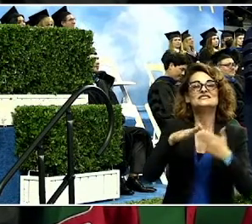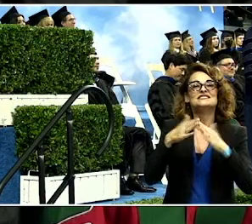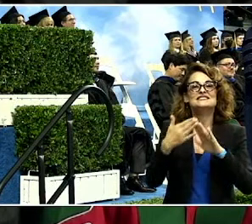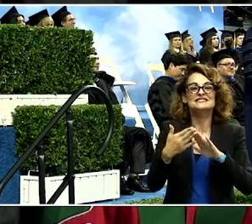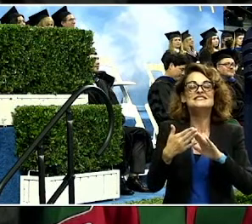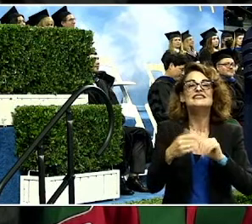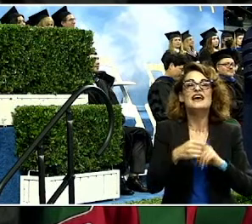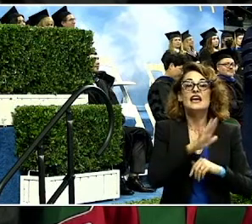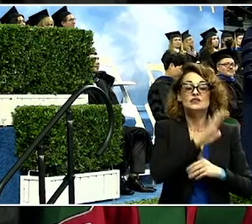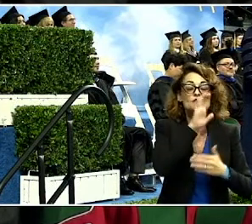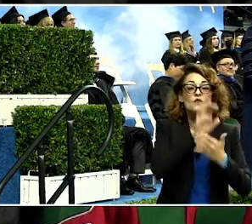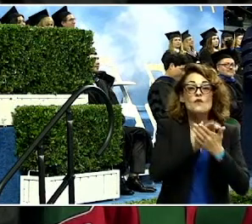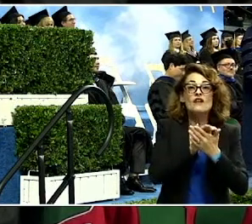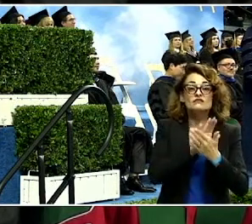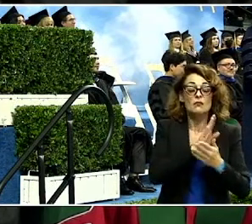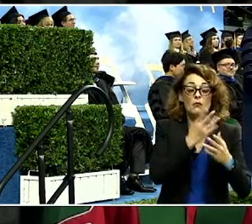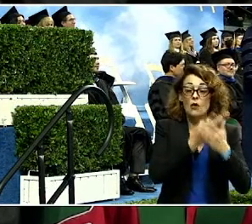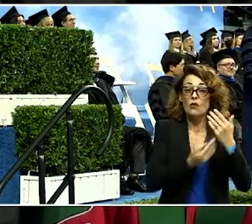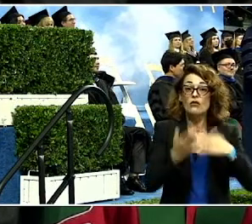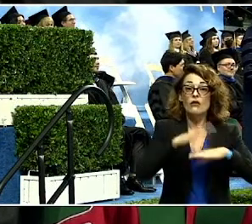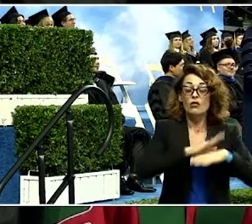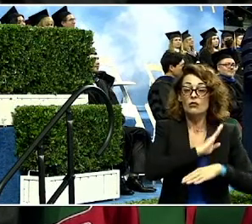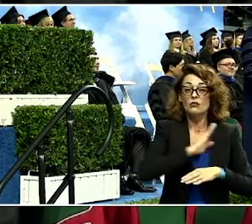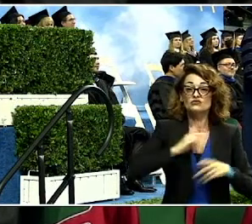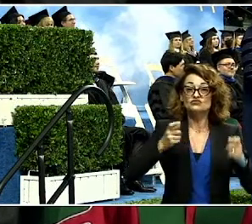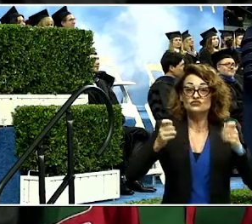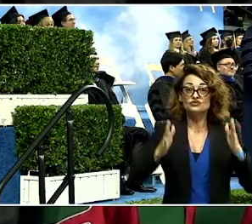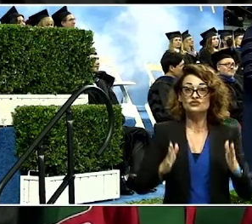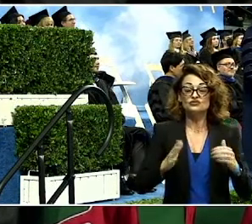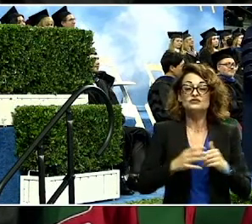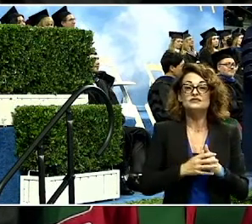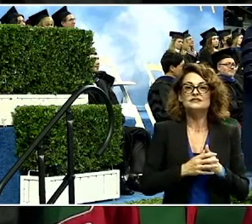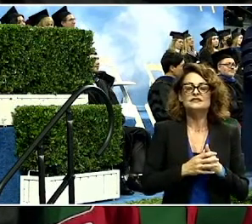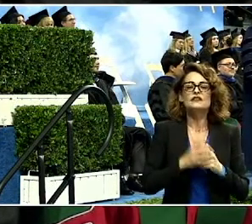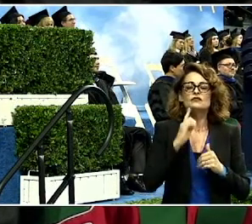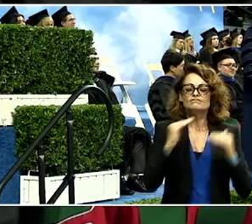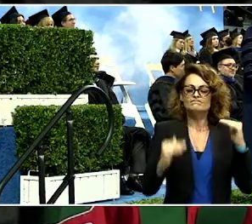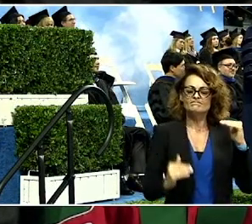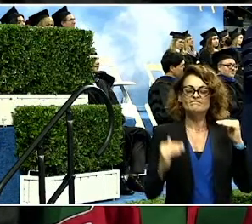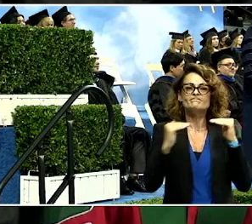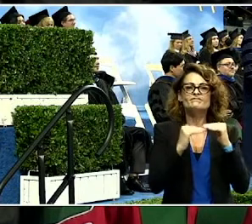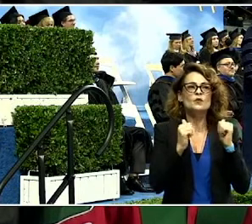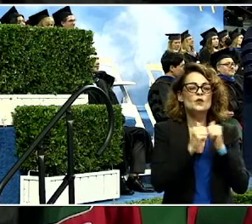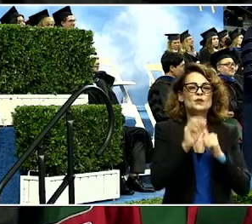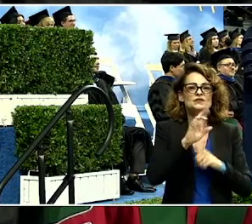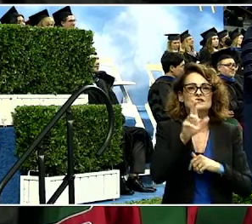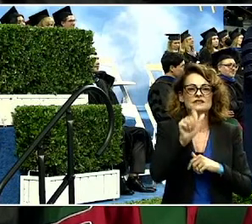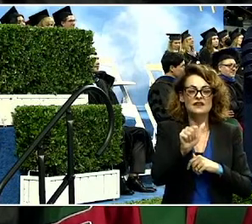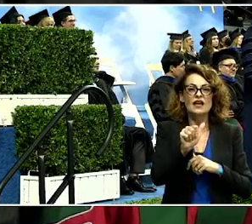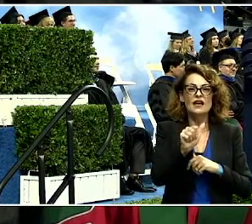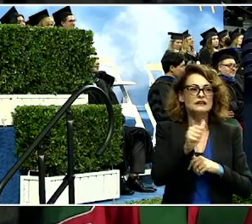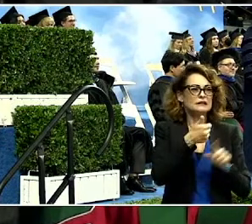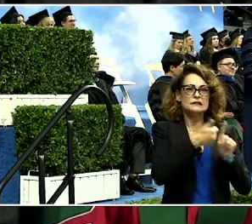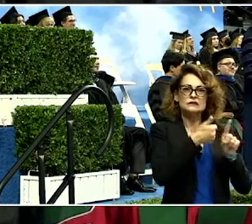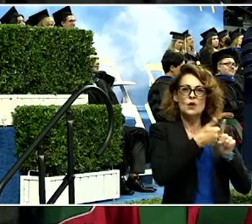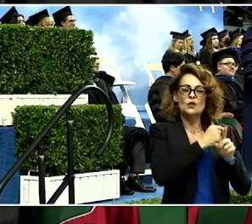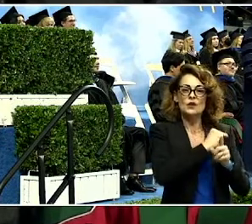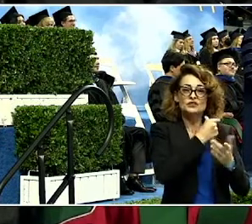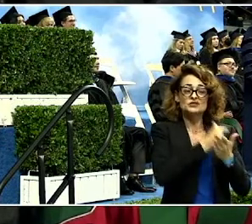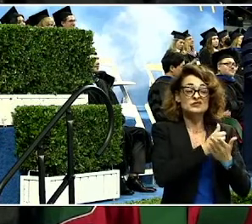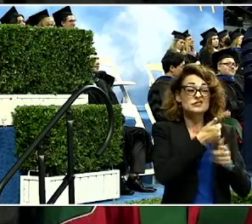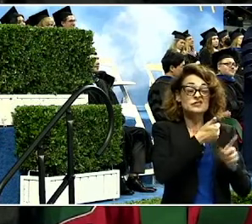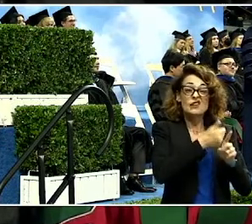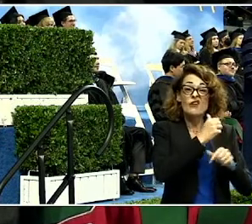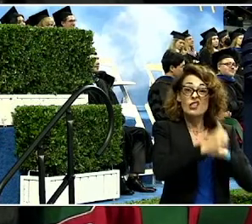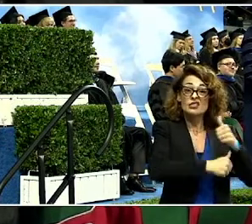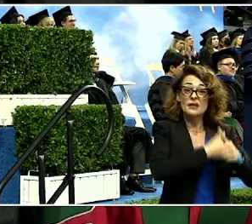as the board of directors. Park has continued to stay deeply engaged with UCLA since his own graduation, serving as an alumni